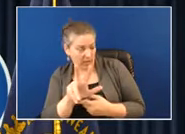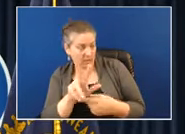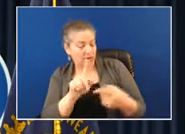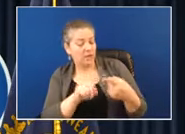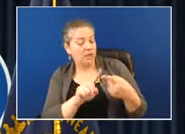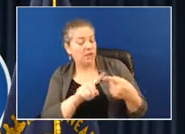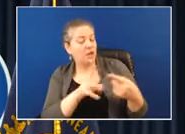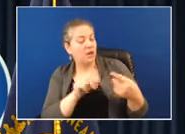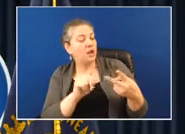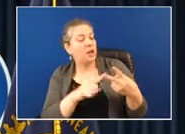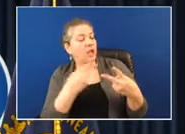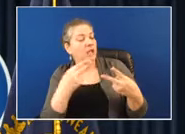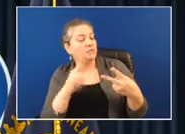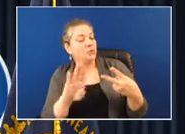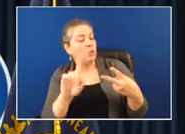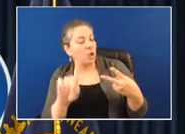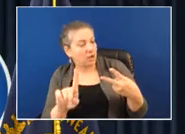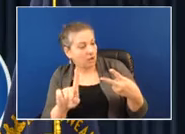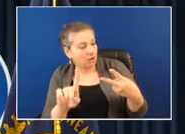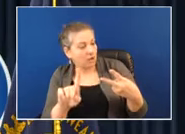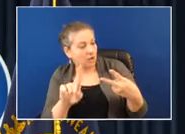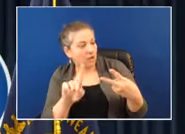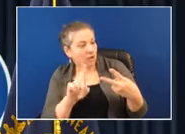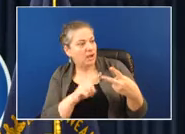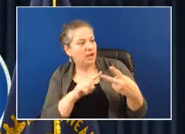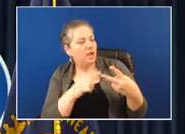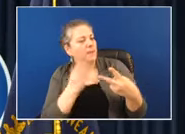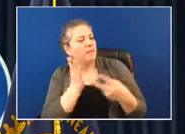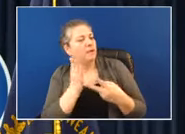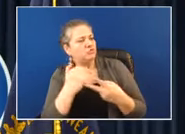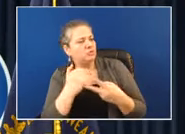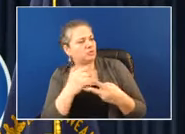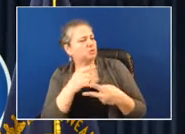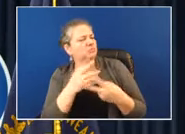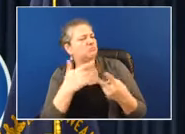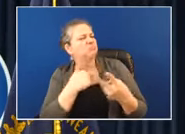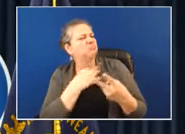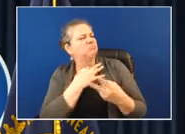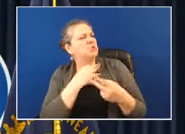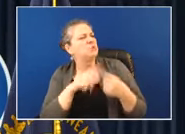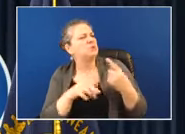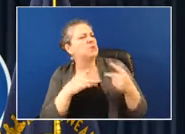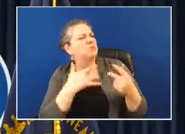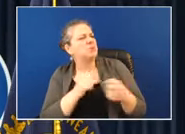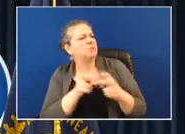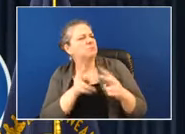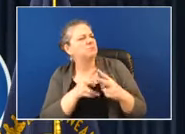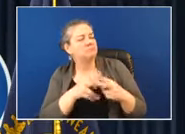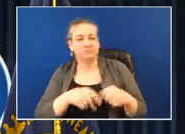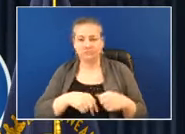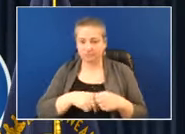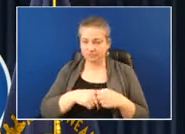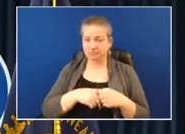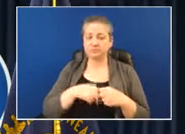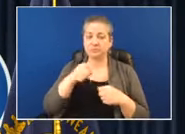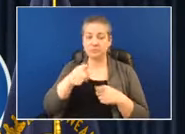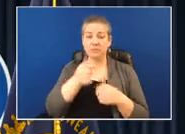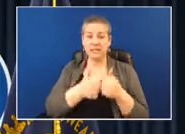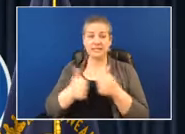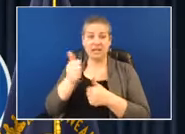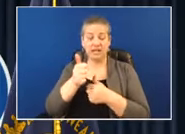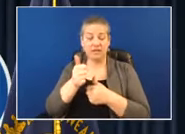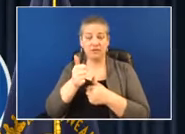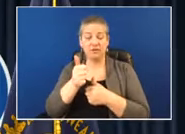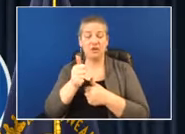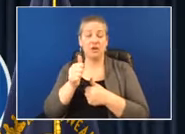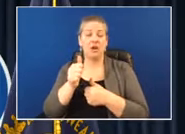be House Bill 1, the executive branch budget. What's the status on those two? Well, the executive branch budget is a pretty long document, and